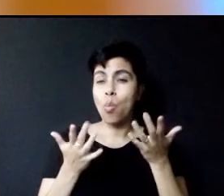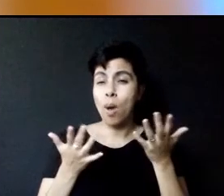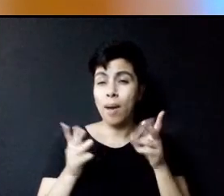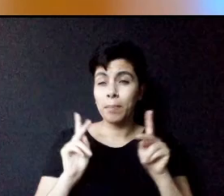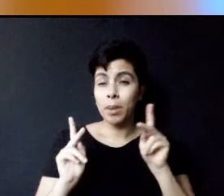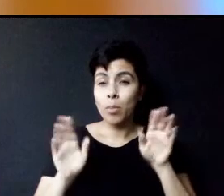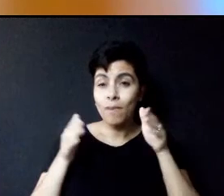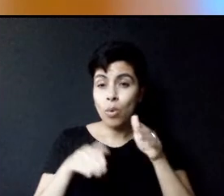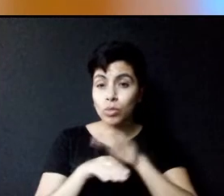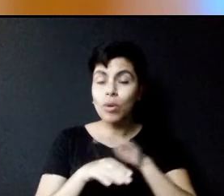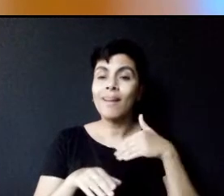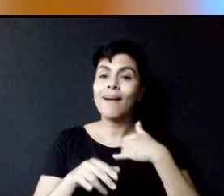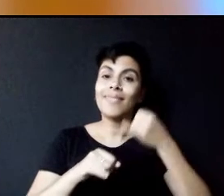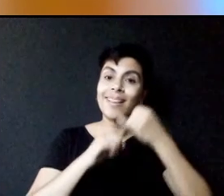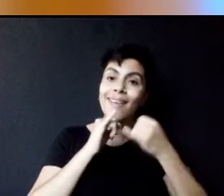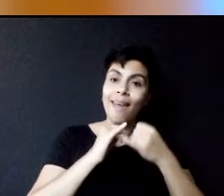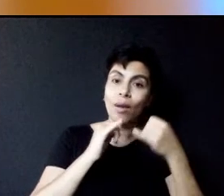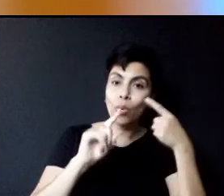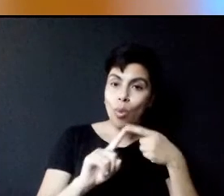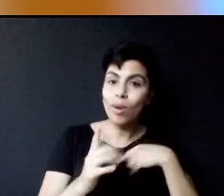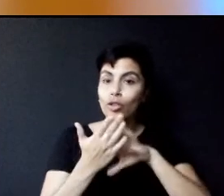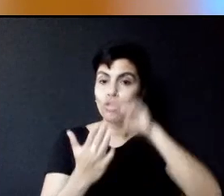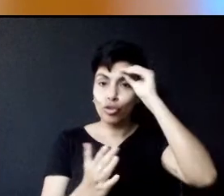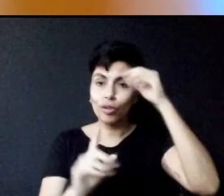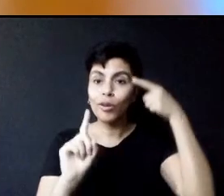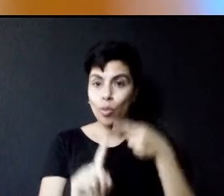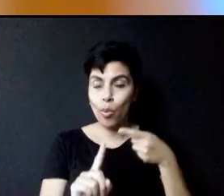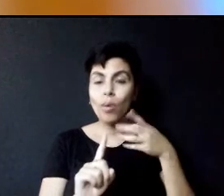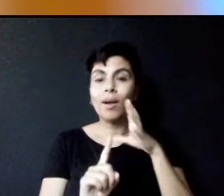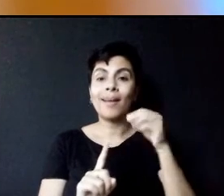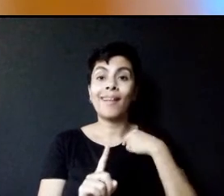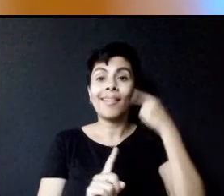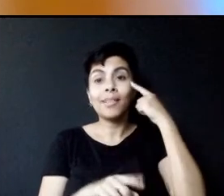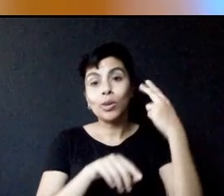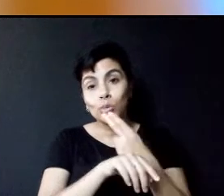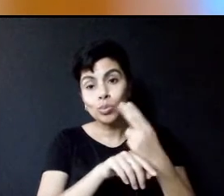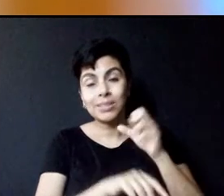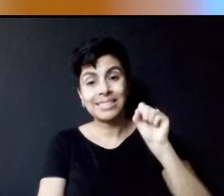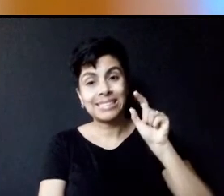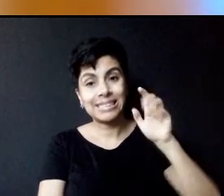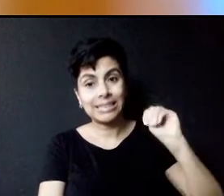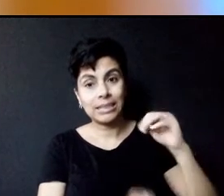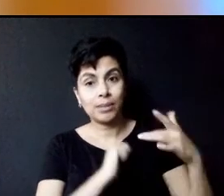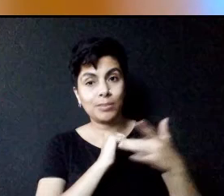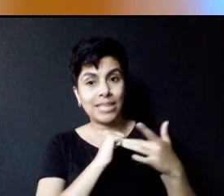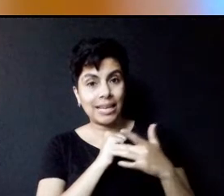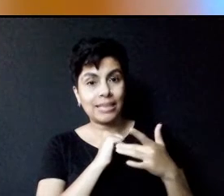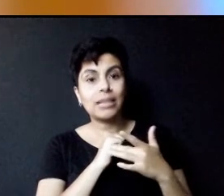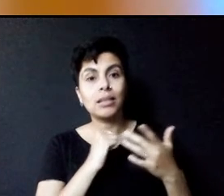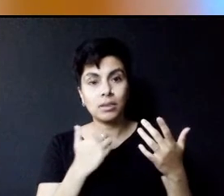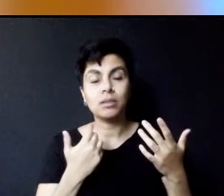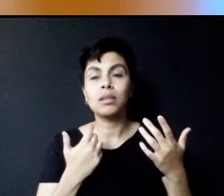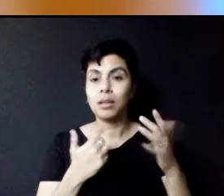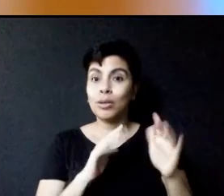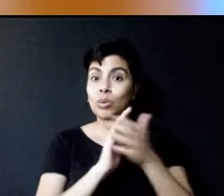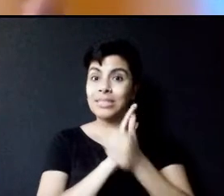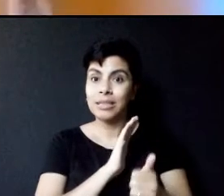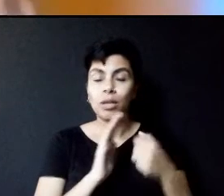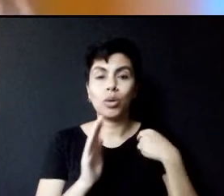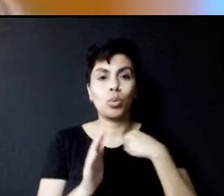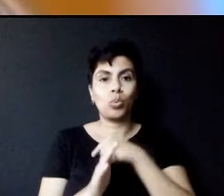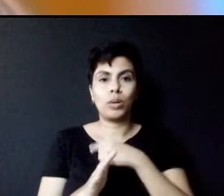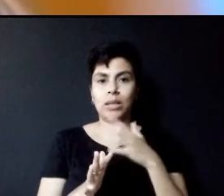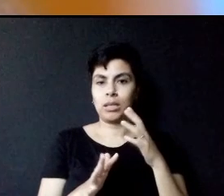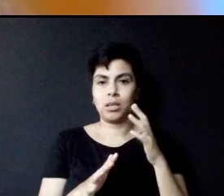what people are focusing on, so they have an idea of an end goal and then learning goal. And so I think using the STEAM techniques for us are the habits of mind and